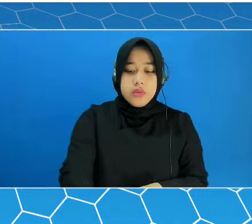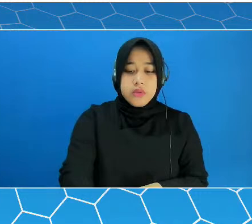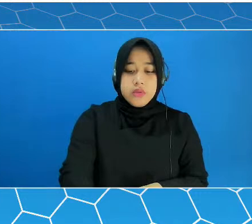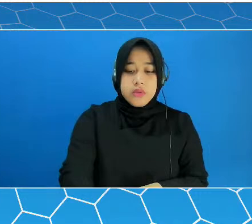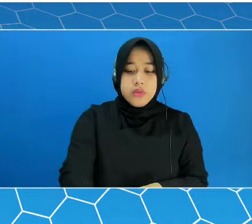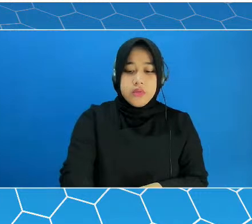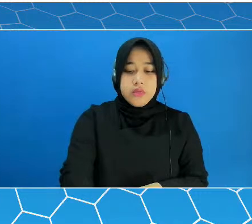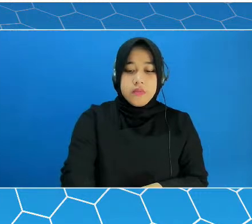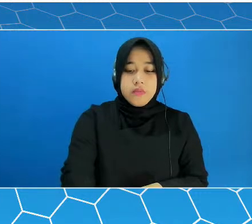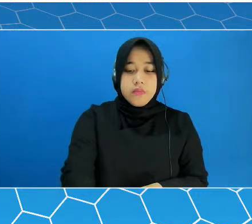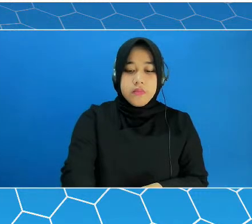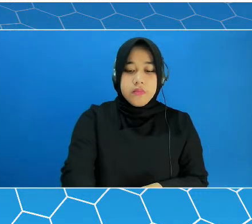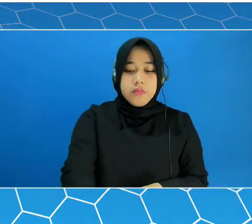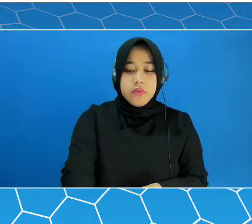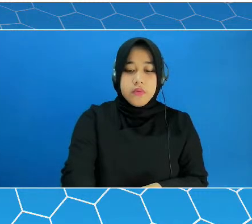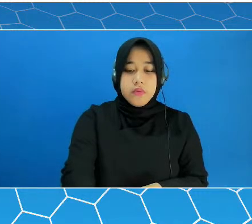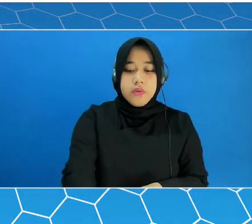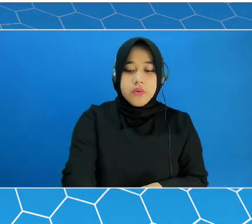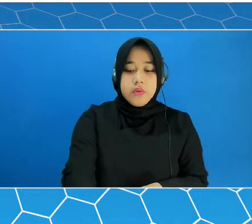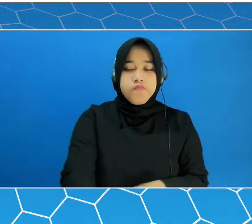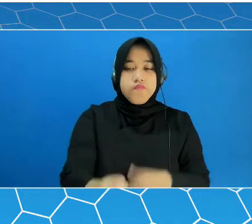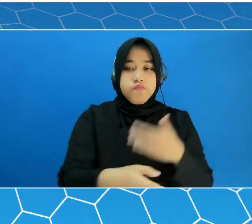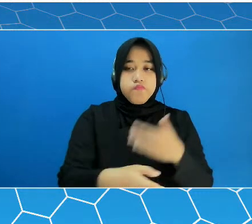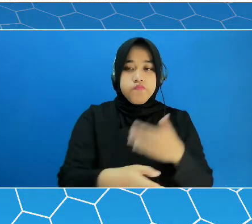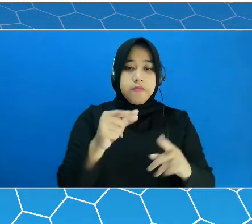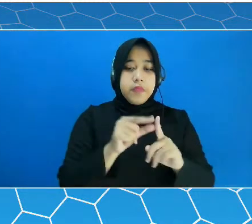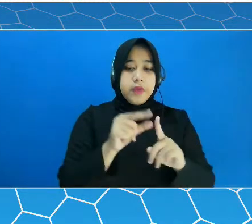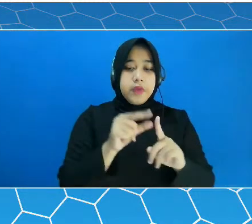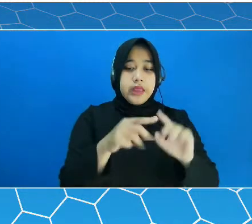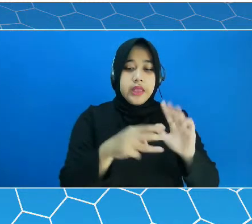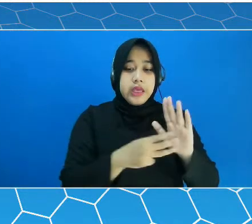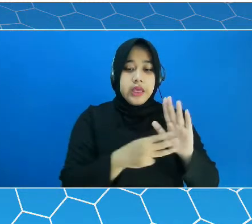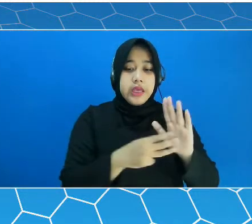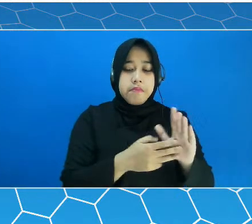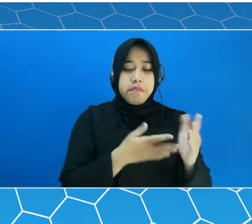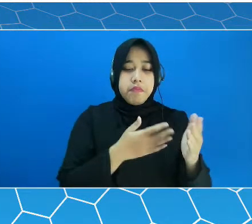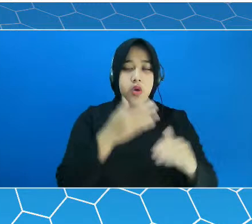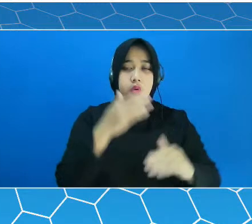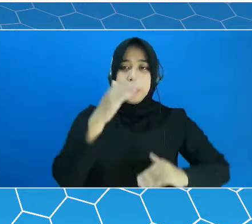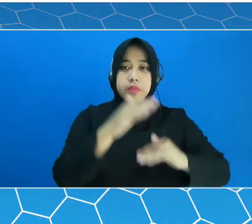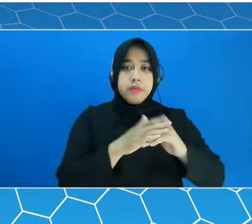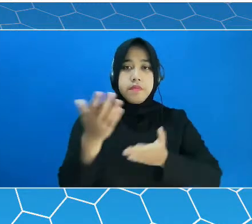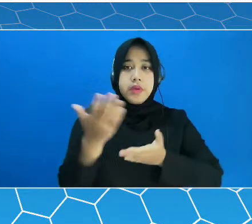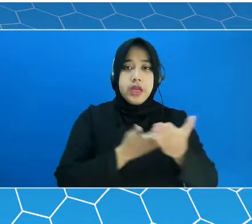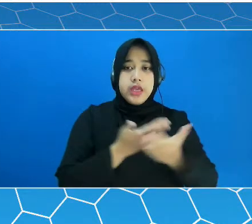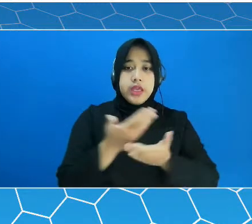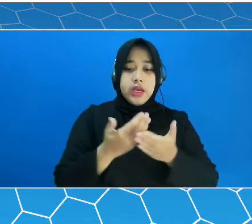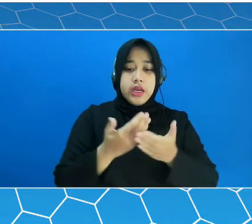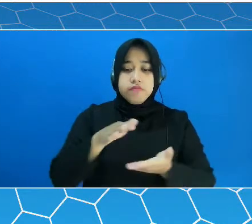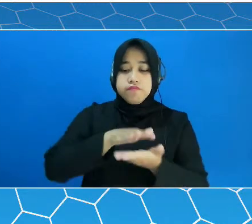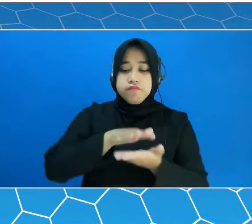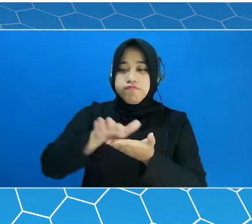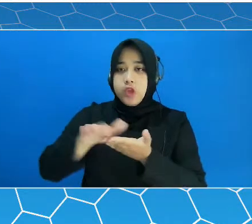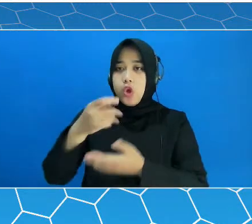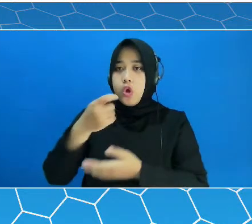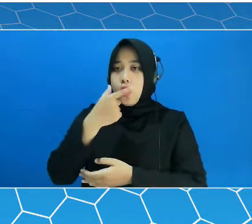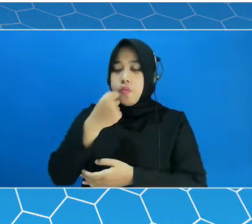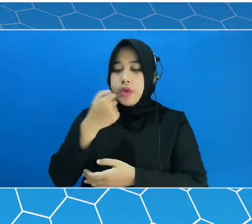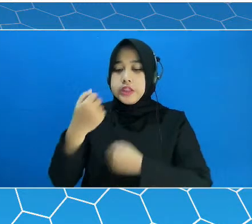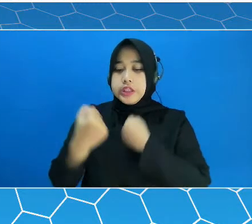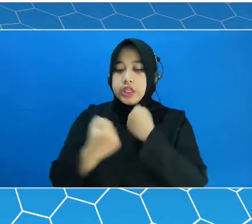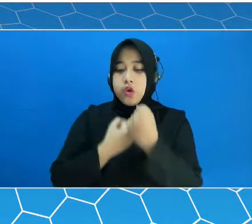Examples of the optimization of medicine delivery also have been implemented at our centers, like I would say Grab